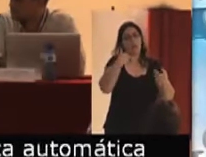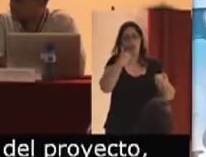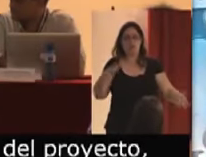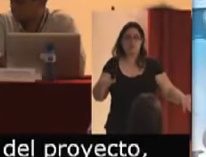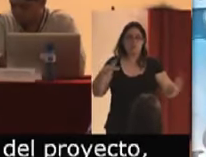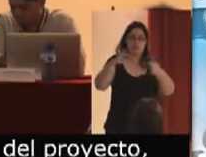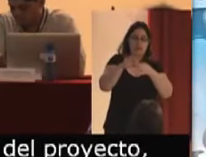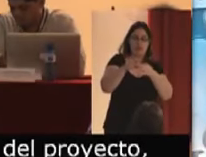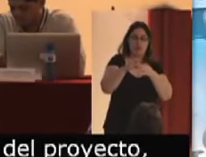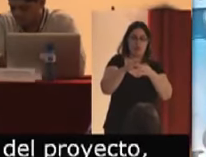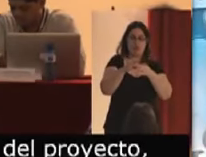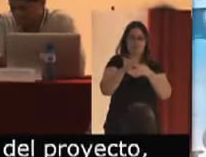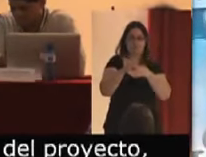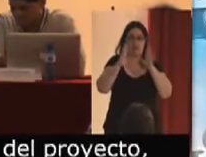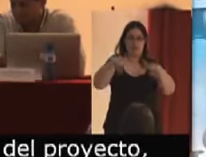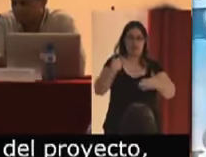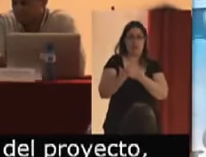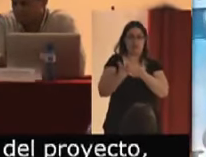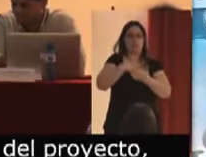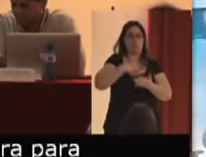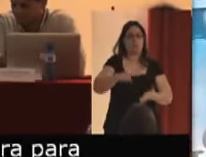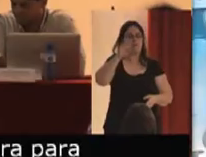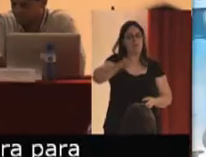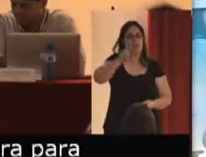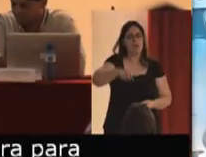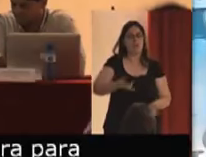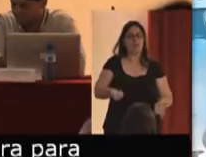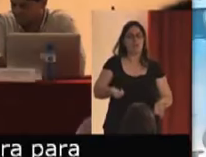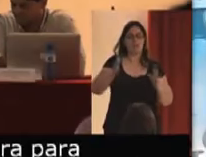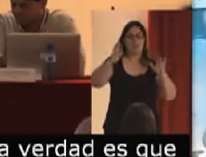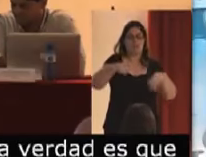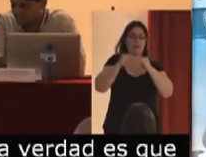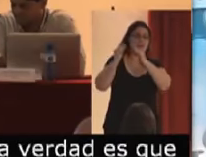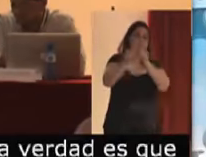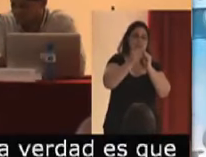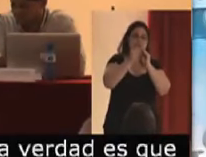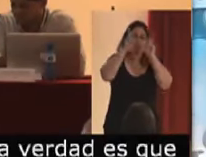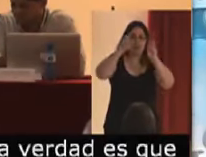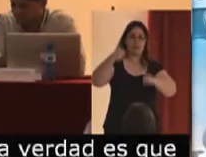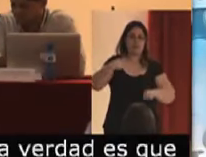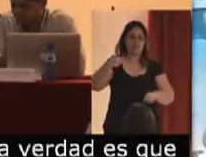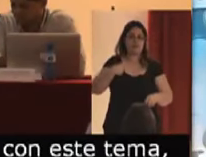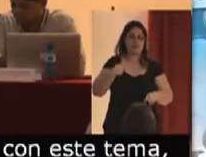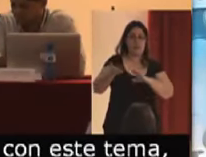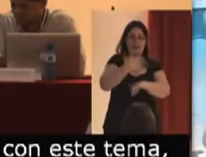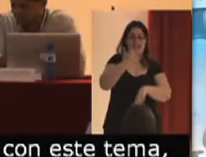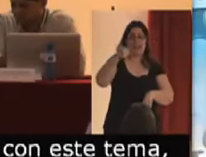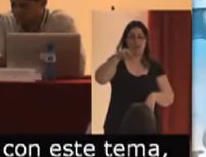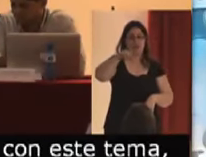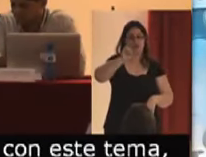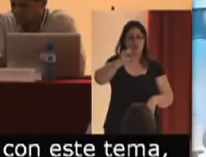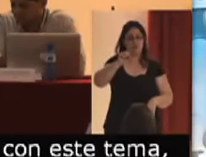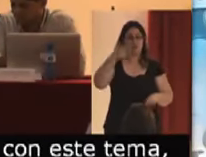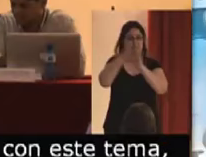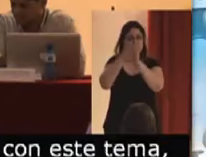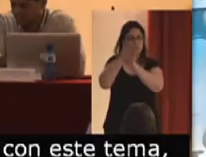project. However, we have a link with the rest of the architecture to show that it was feasible. The standard related to